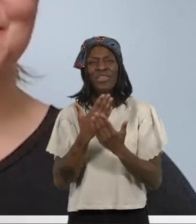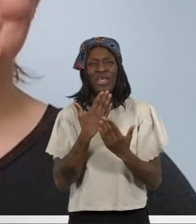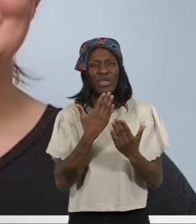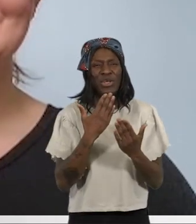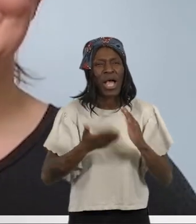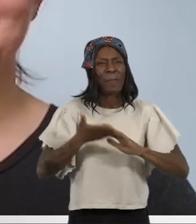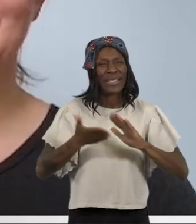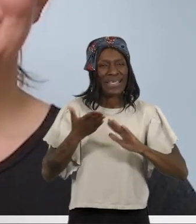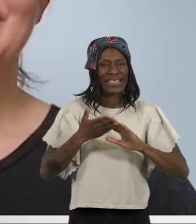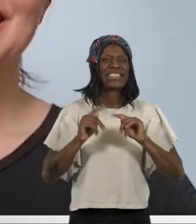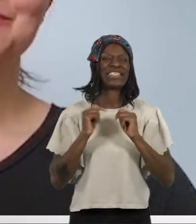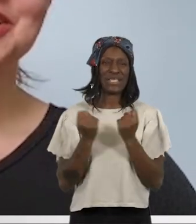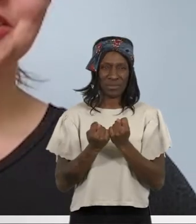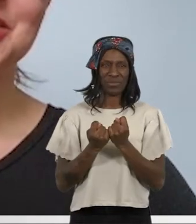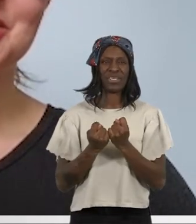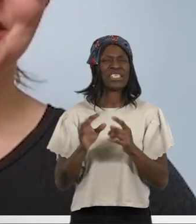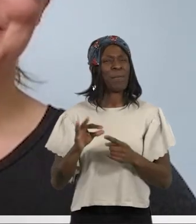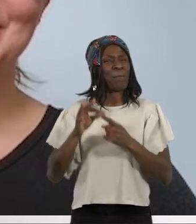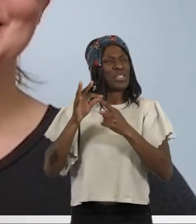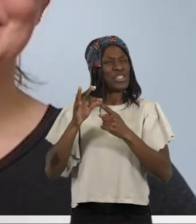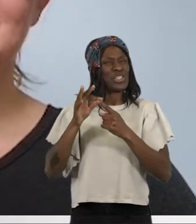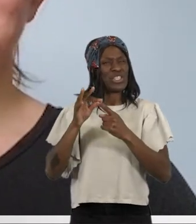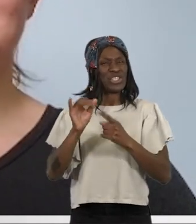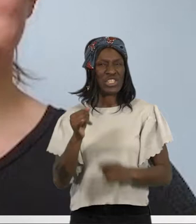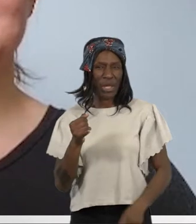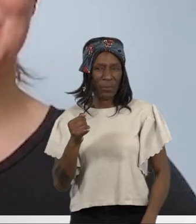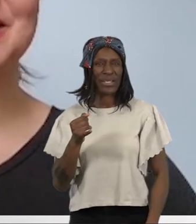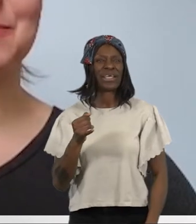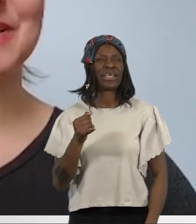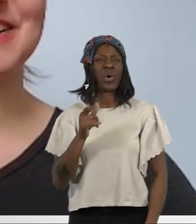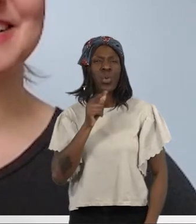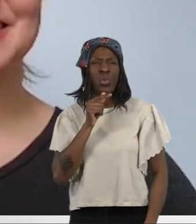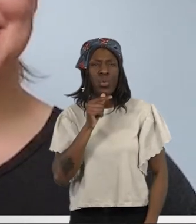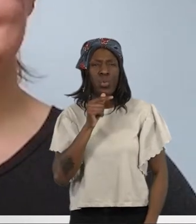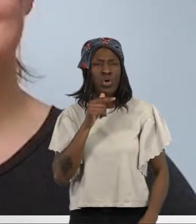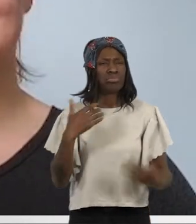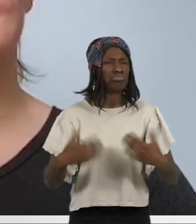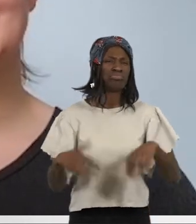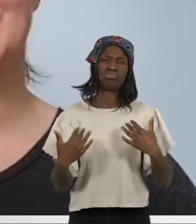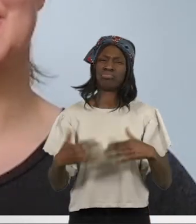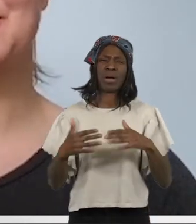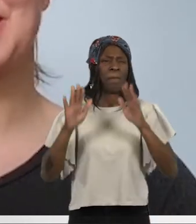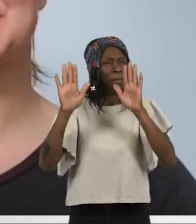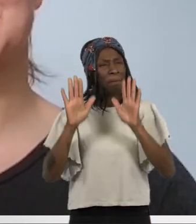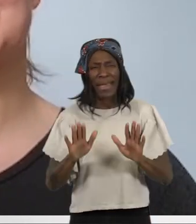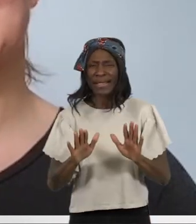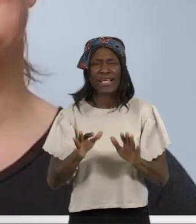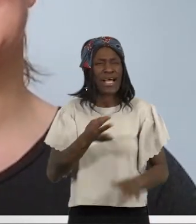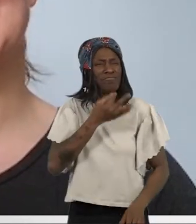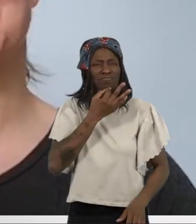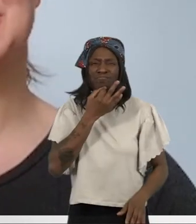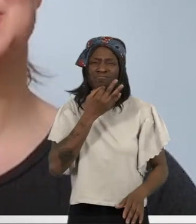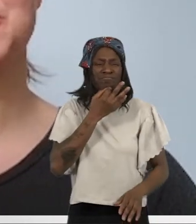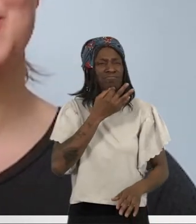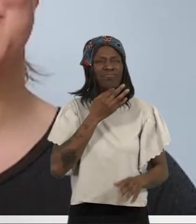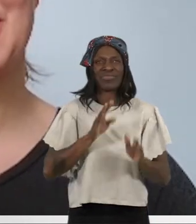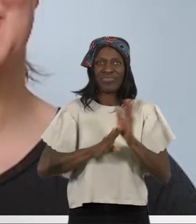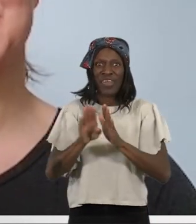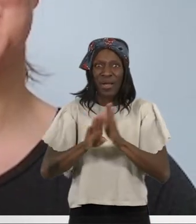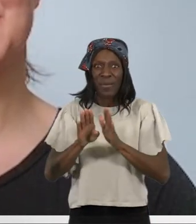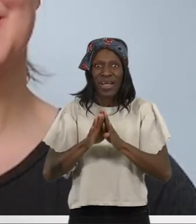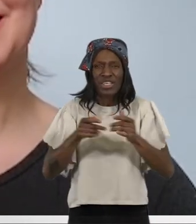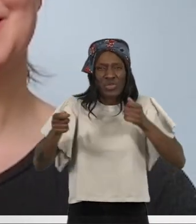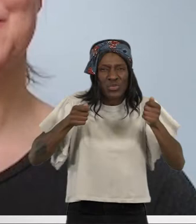to our admin team, especially to Jamie Link, who has been exceptional as our development and